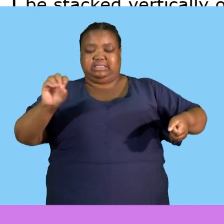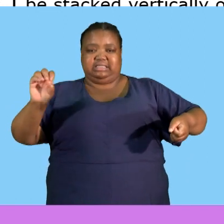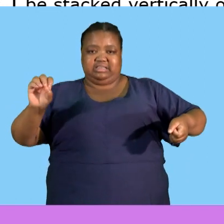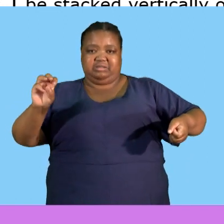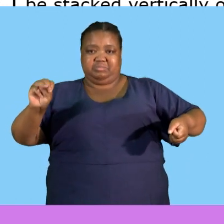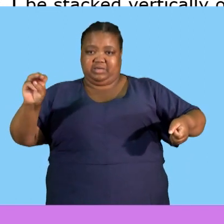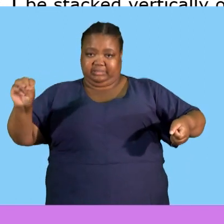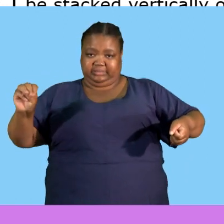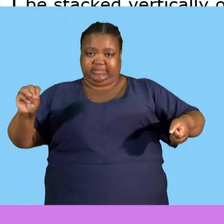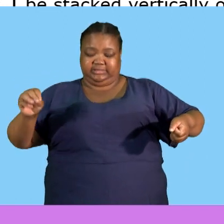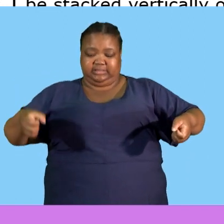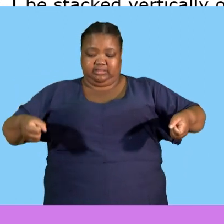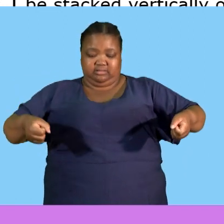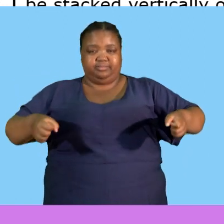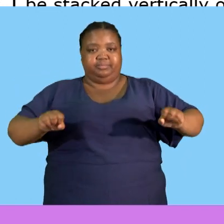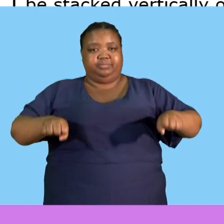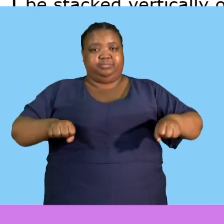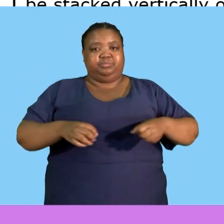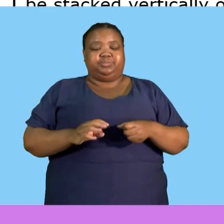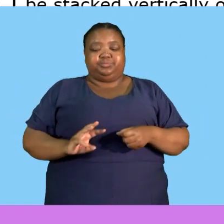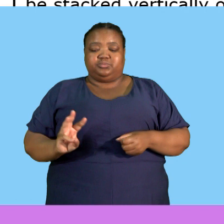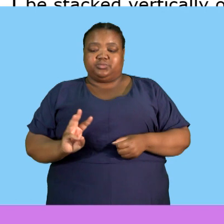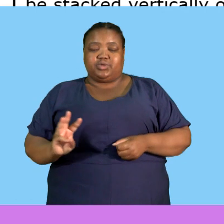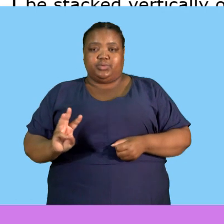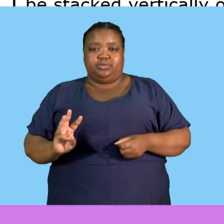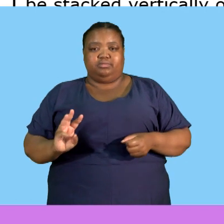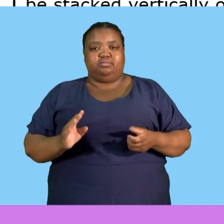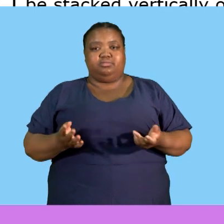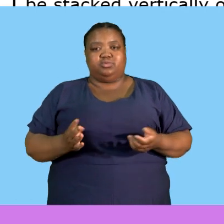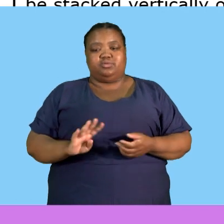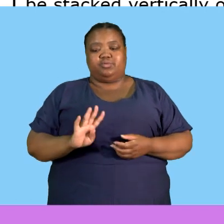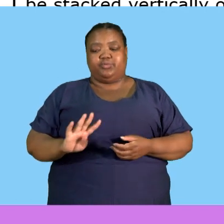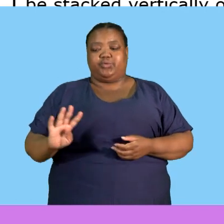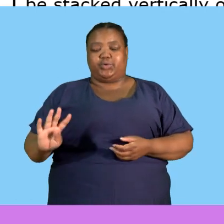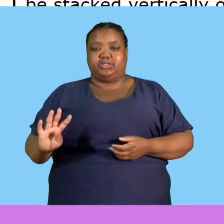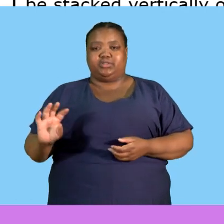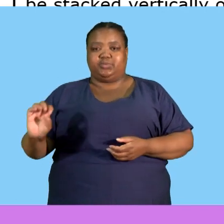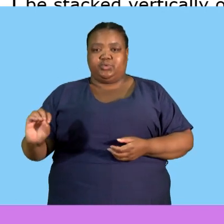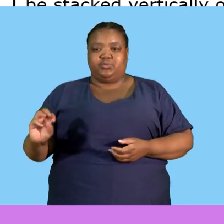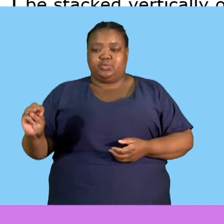the crate is 690 millimeters, and the width is